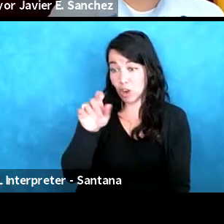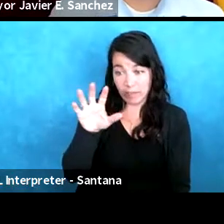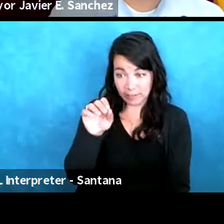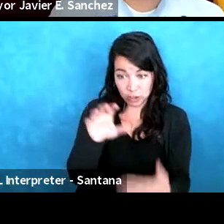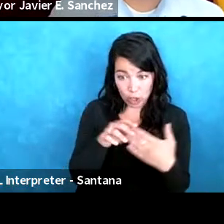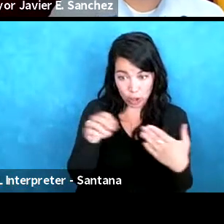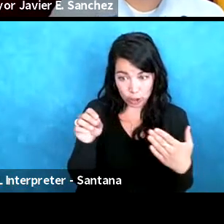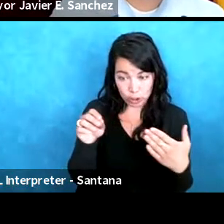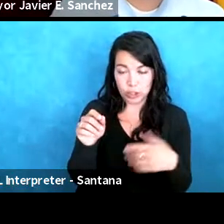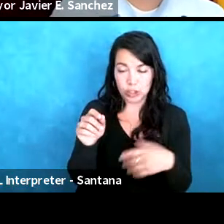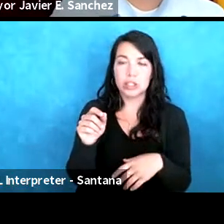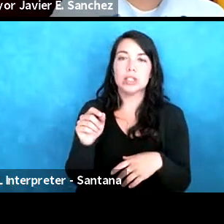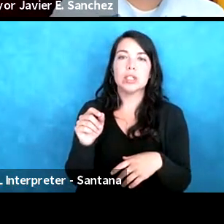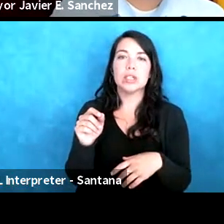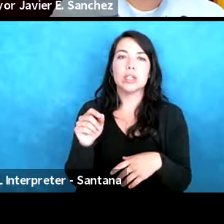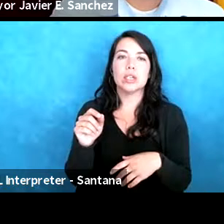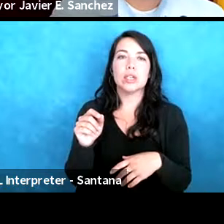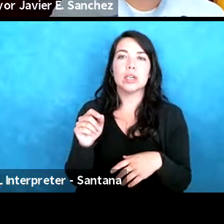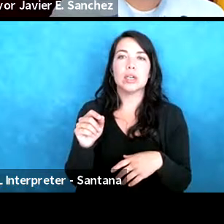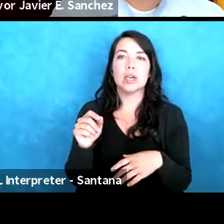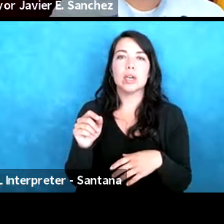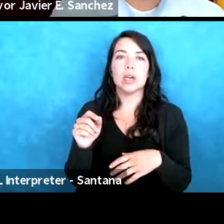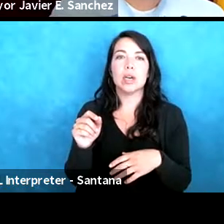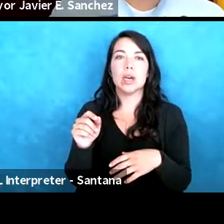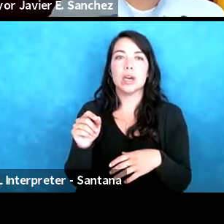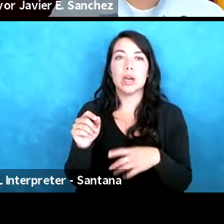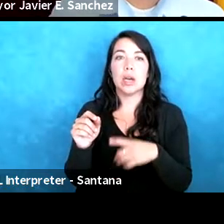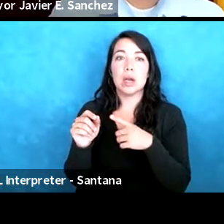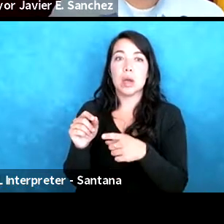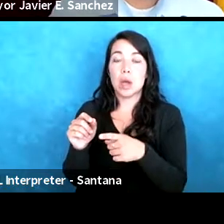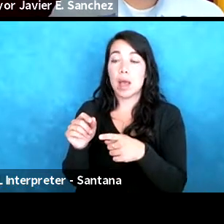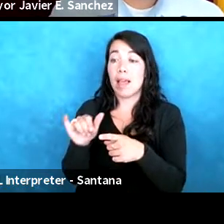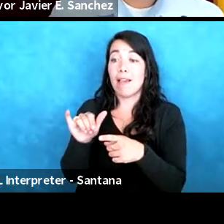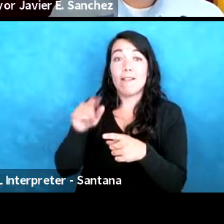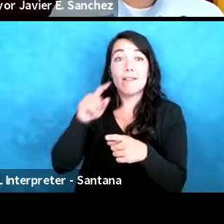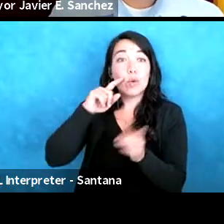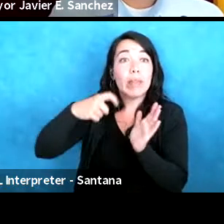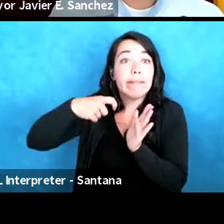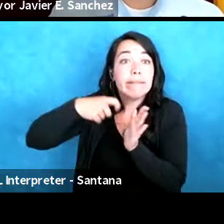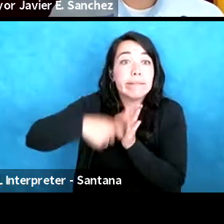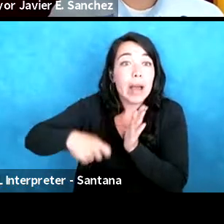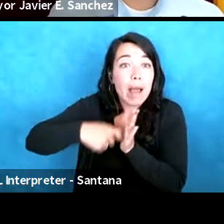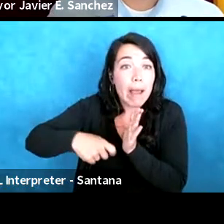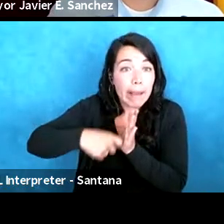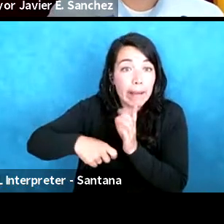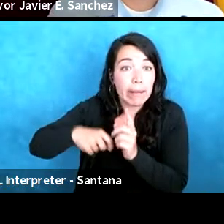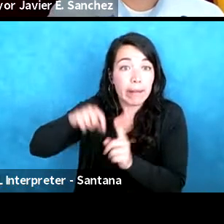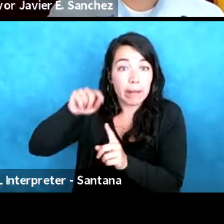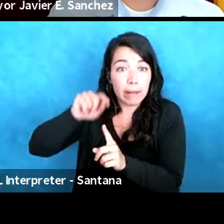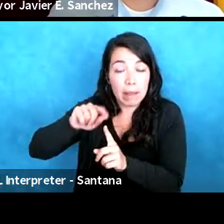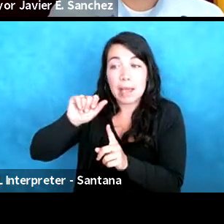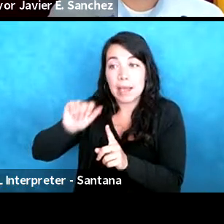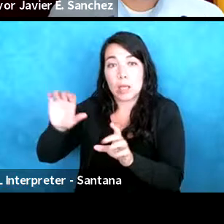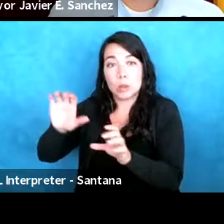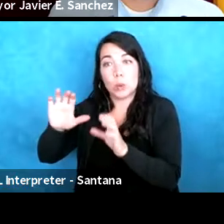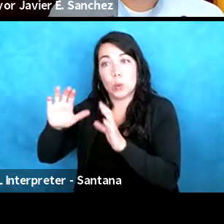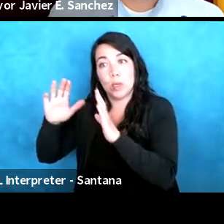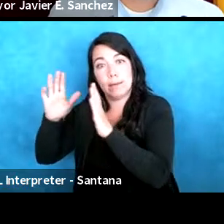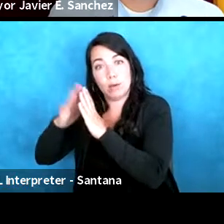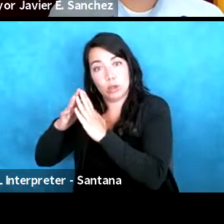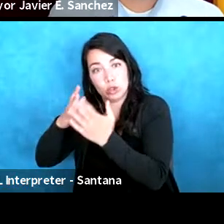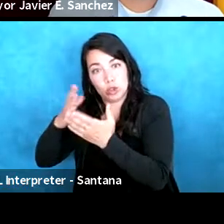and he can do the community service in lieu of that fine, the probation is an